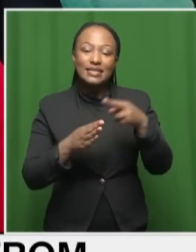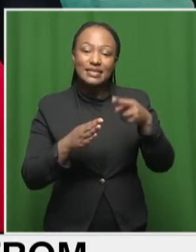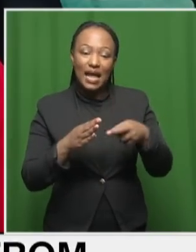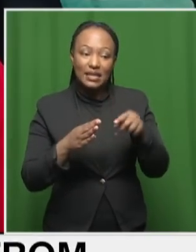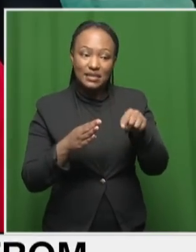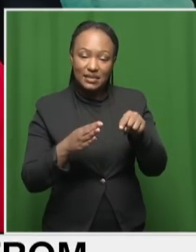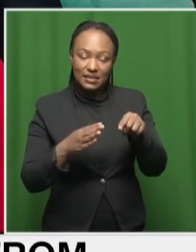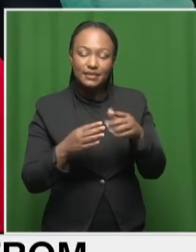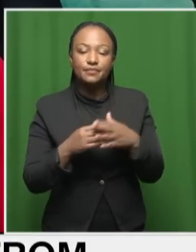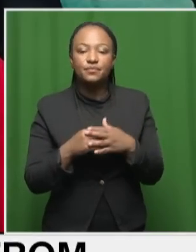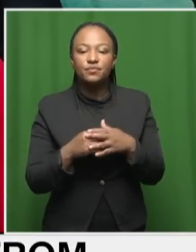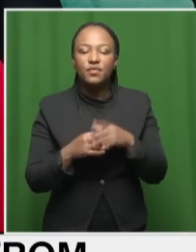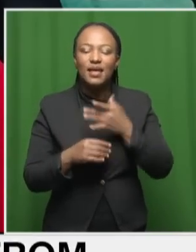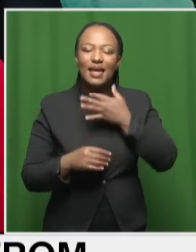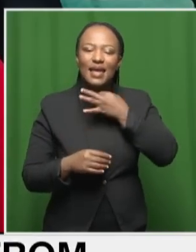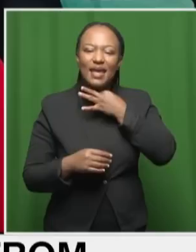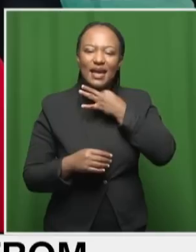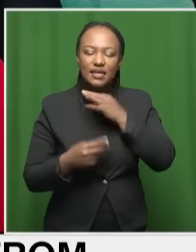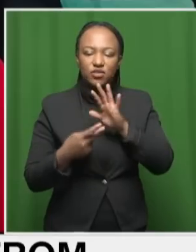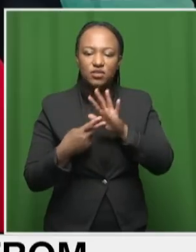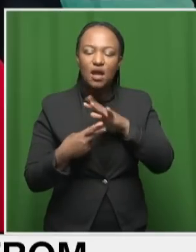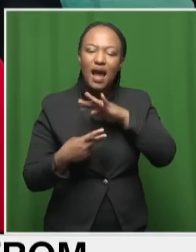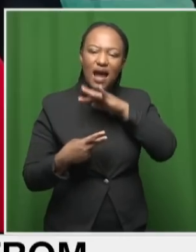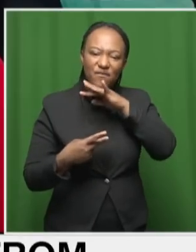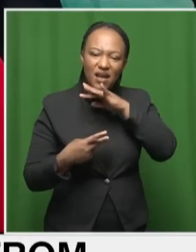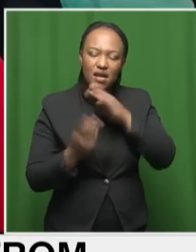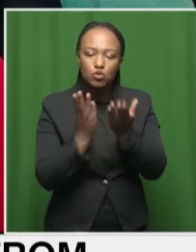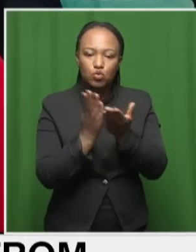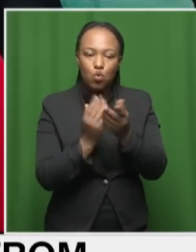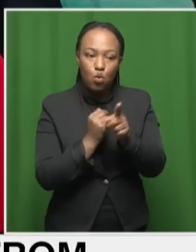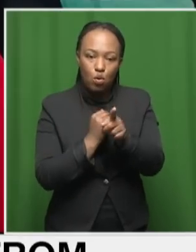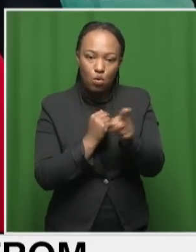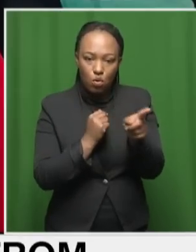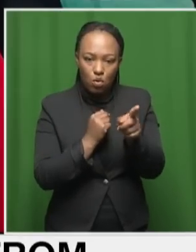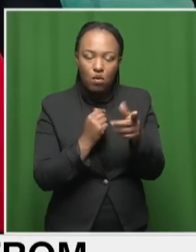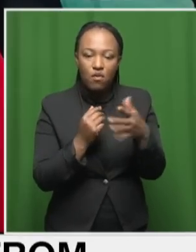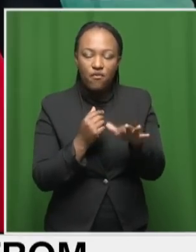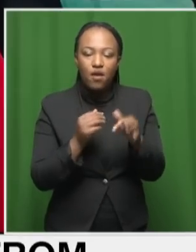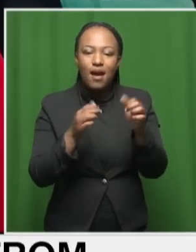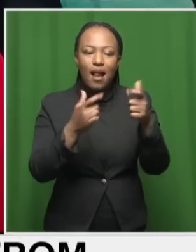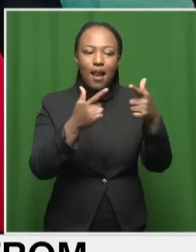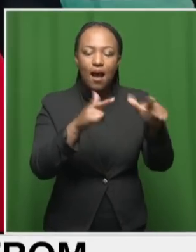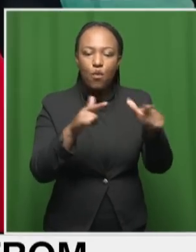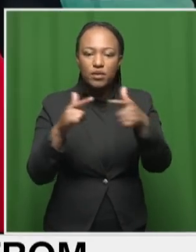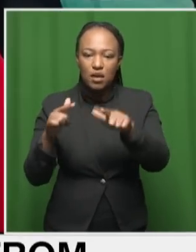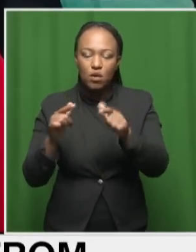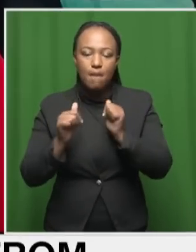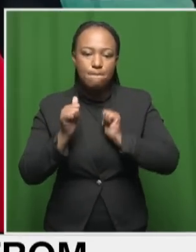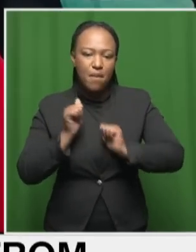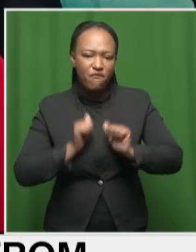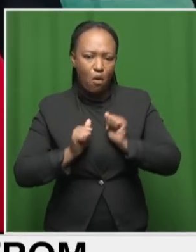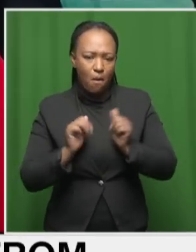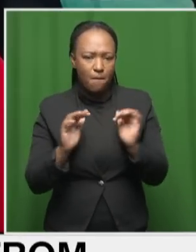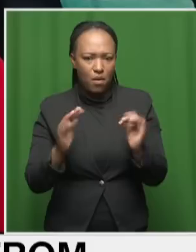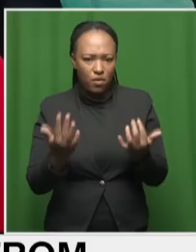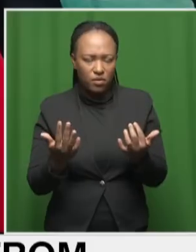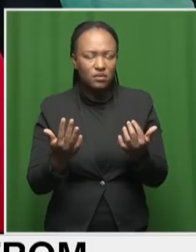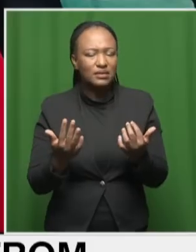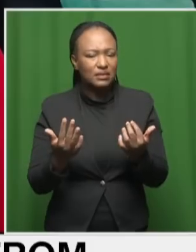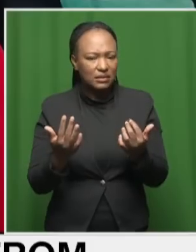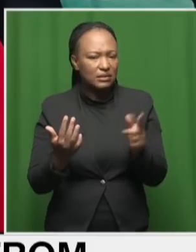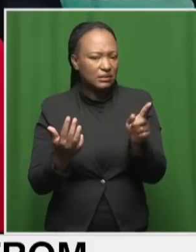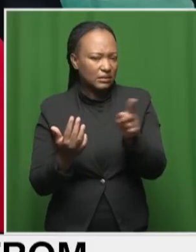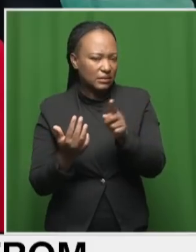course, the English and Afrikaans schools and, running through the languages and how they performed. And it seems